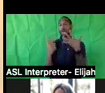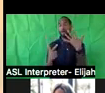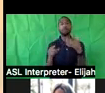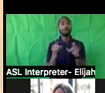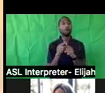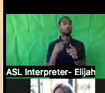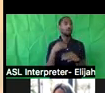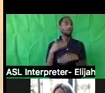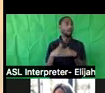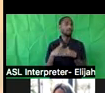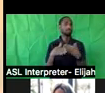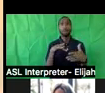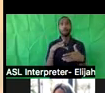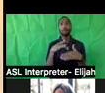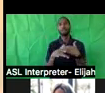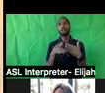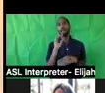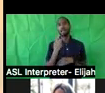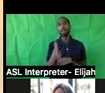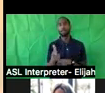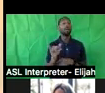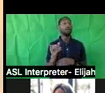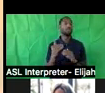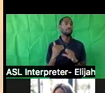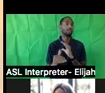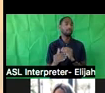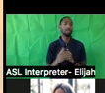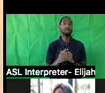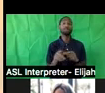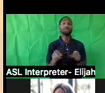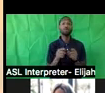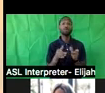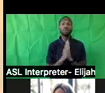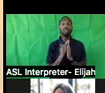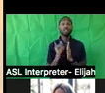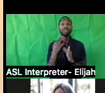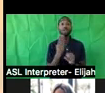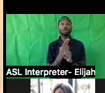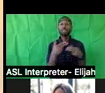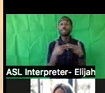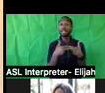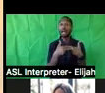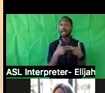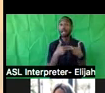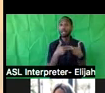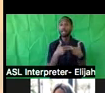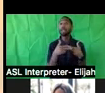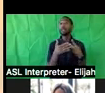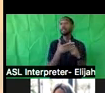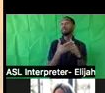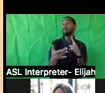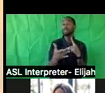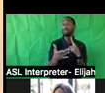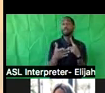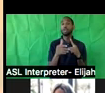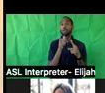this afterwards via email as well. And we just ask that if you're using the slide deck afterwards, after today, that you credit